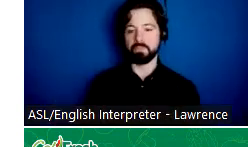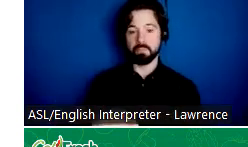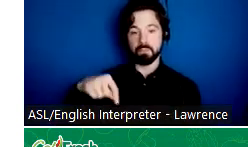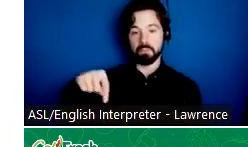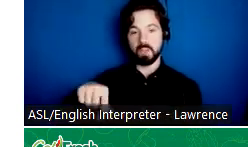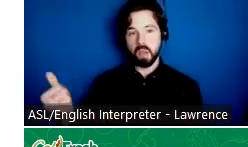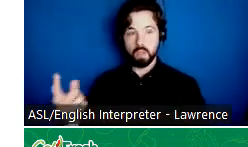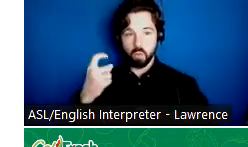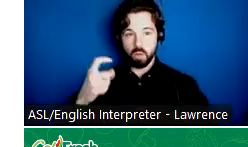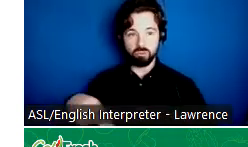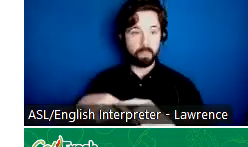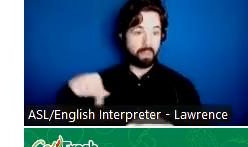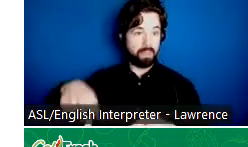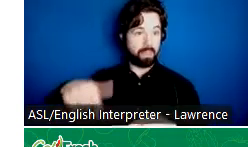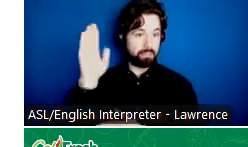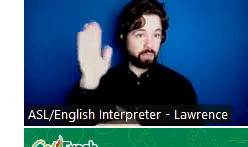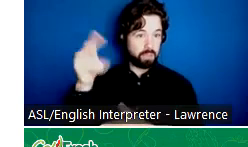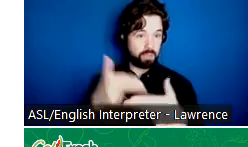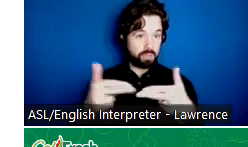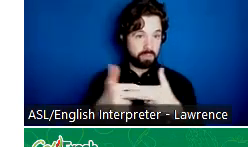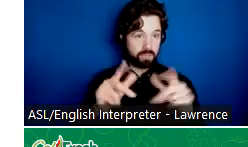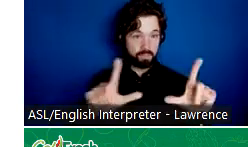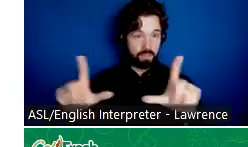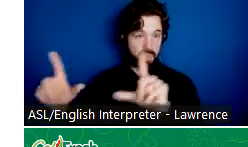in the meeting invite.